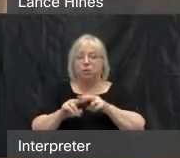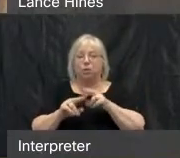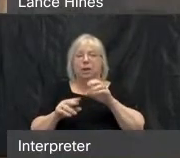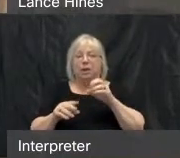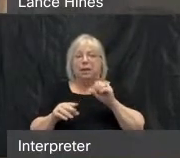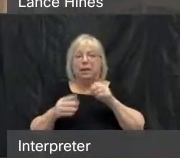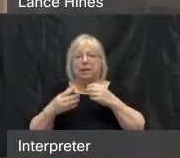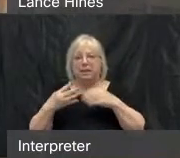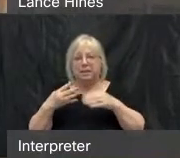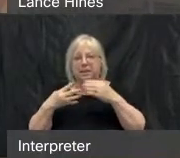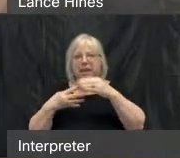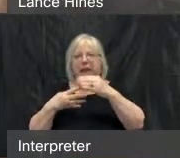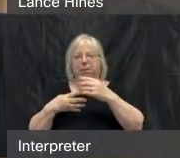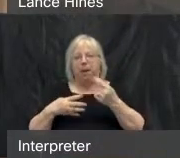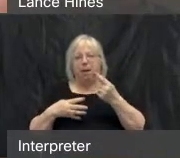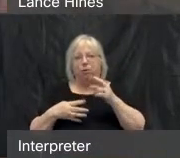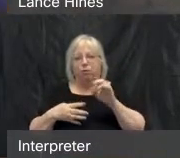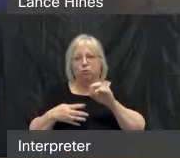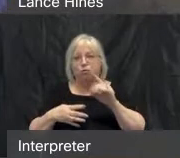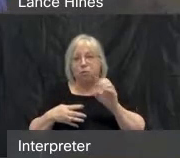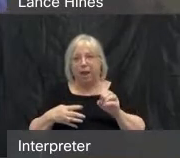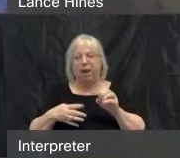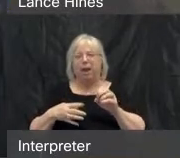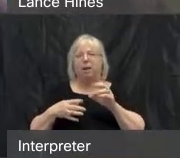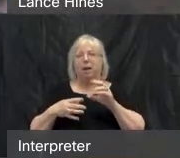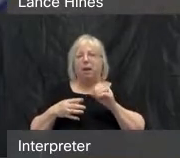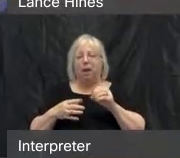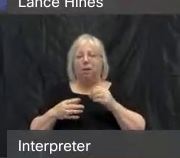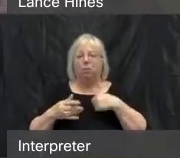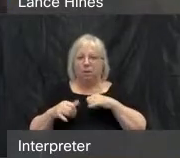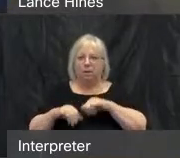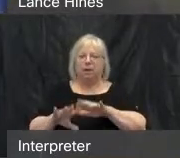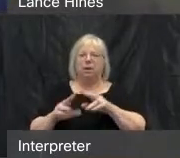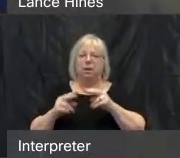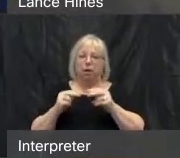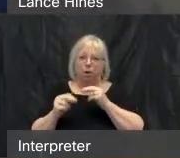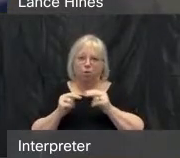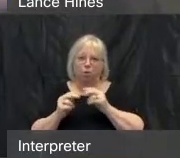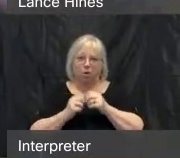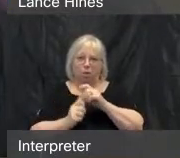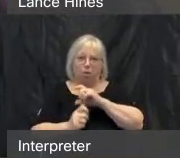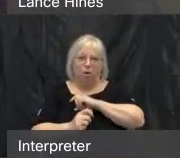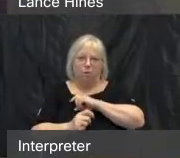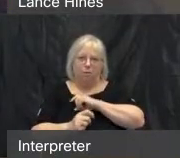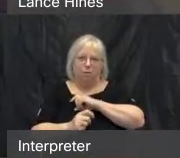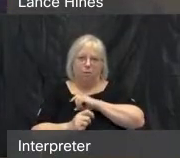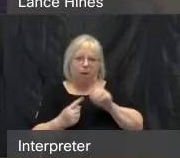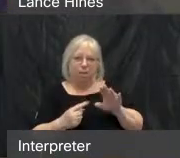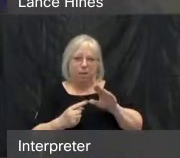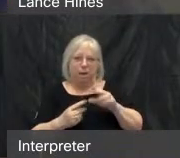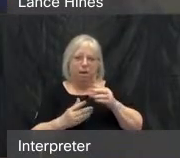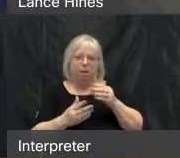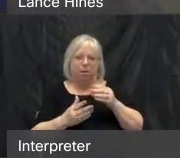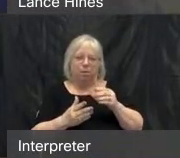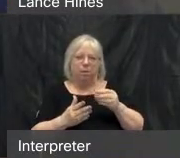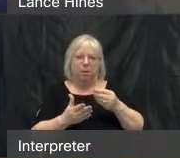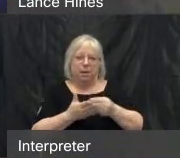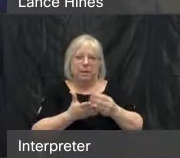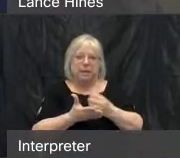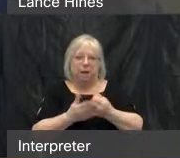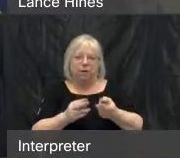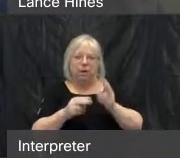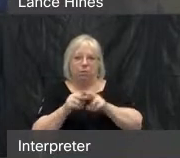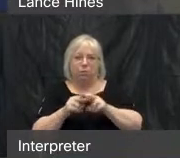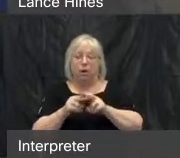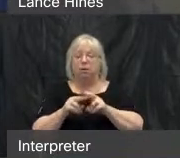our officers. We're still in negotiations with our officers in regards to their increase. We did notate